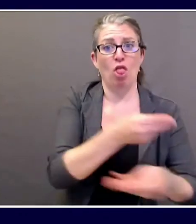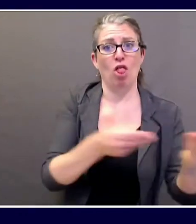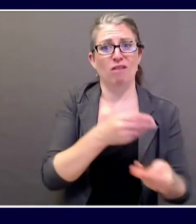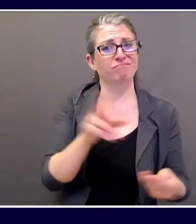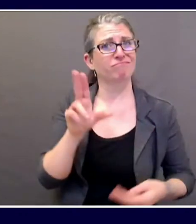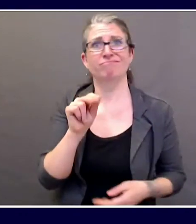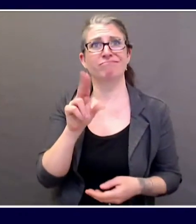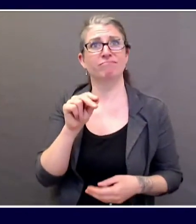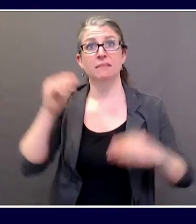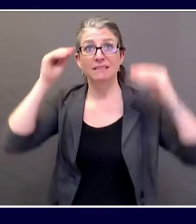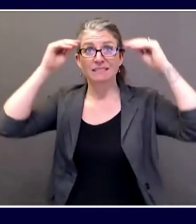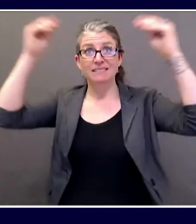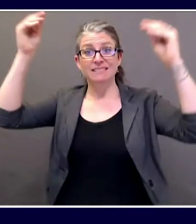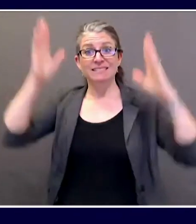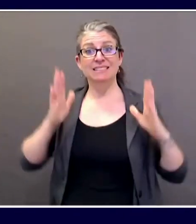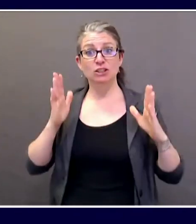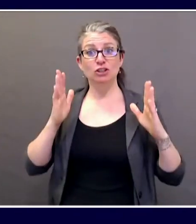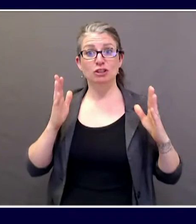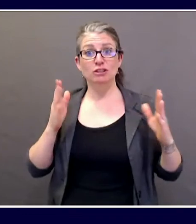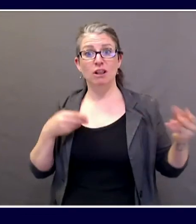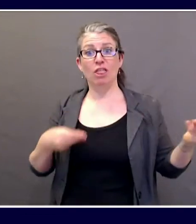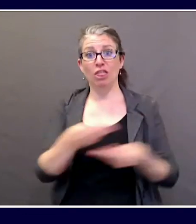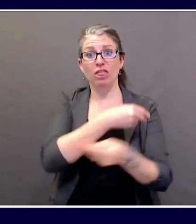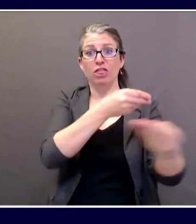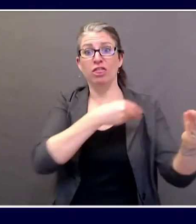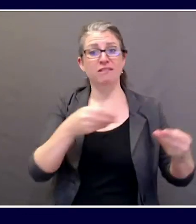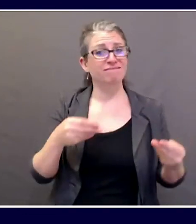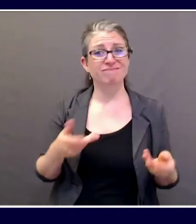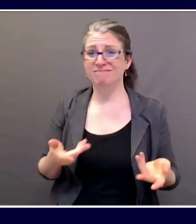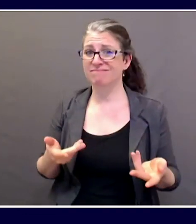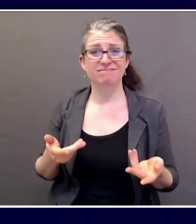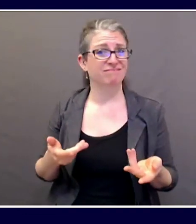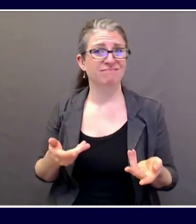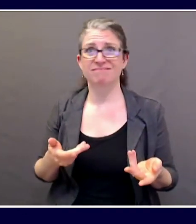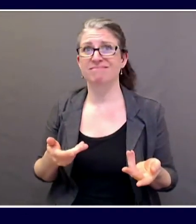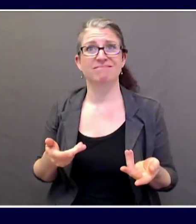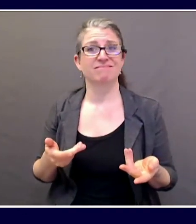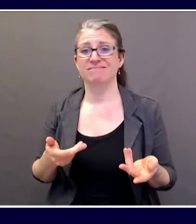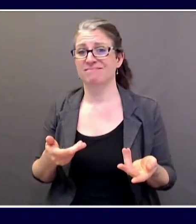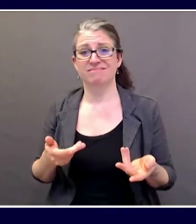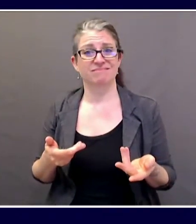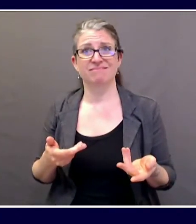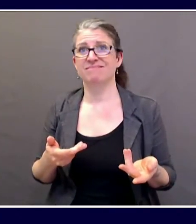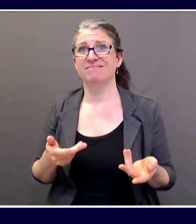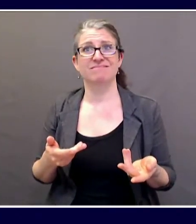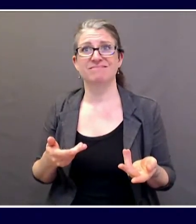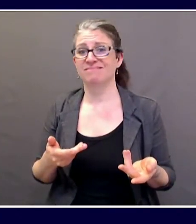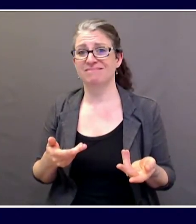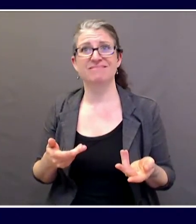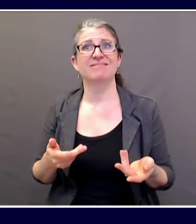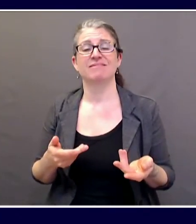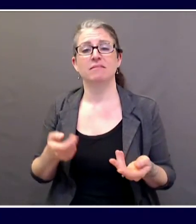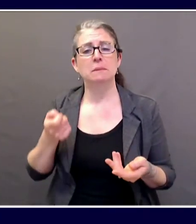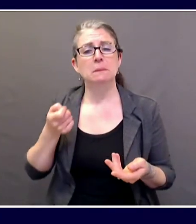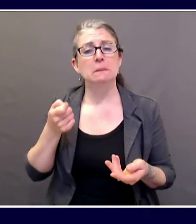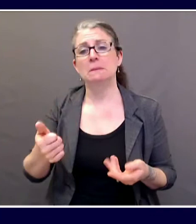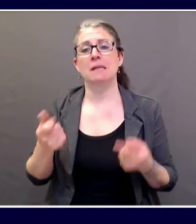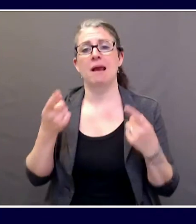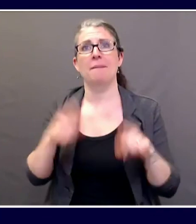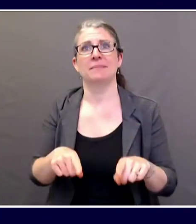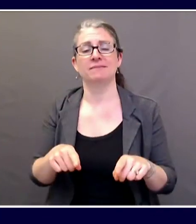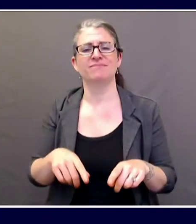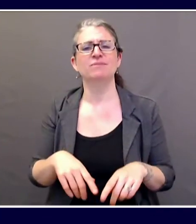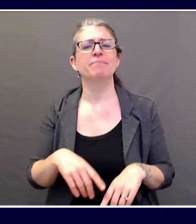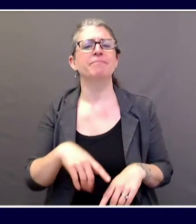school. More generally across the state, you're right, you raised the right question, Bonnie. What's going on? Why are we seeing cases